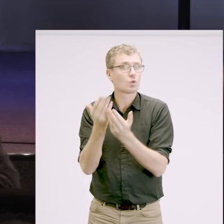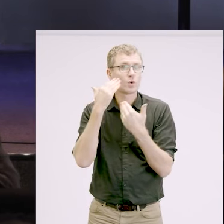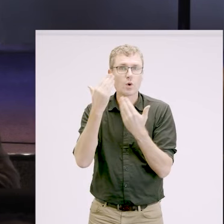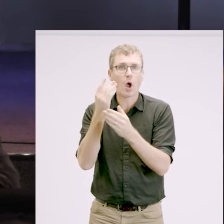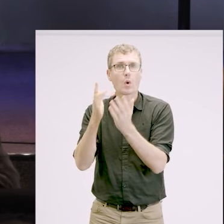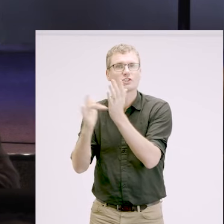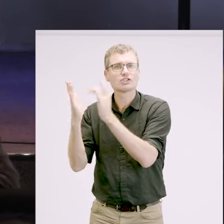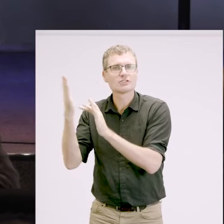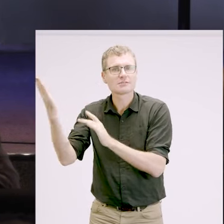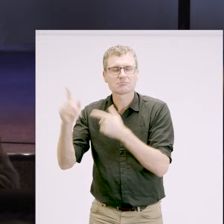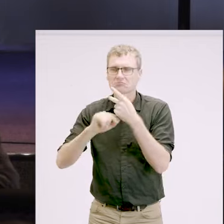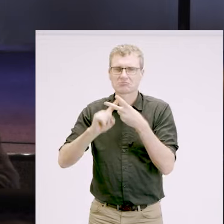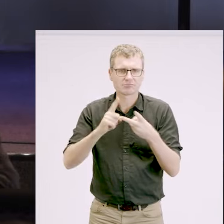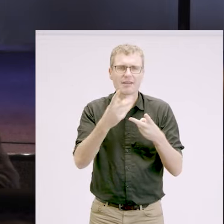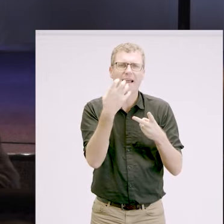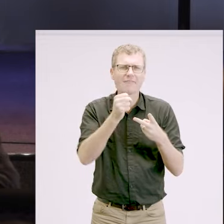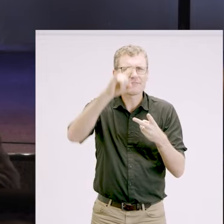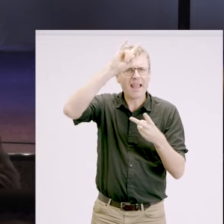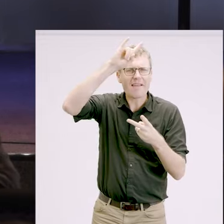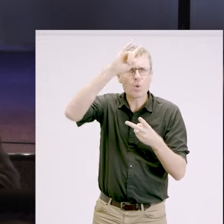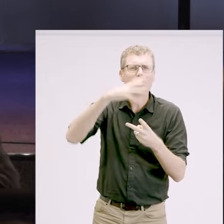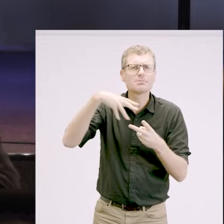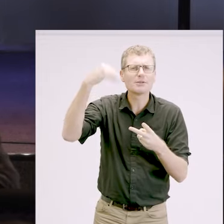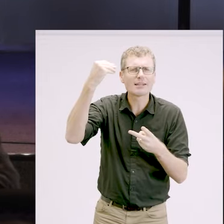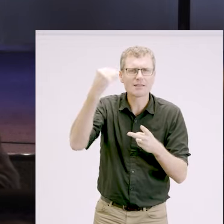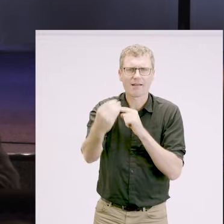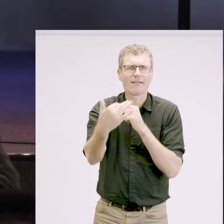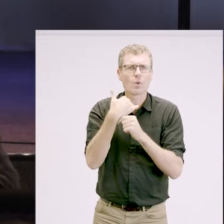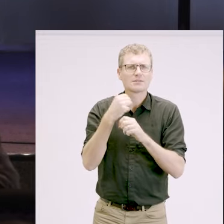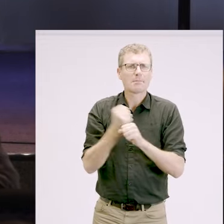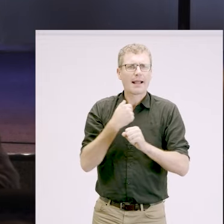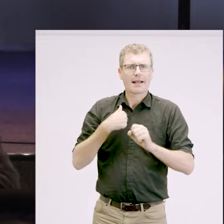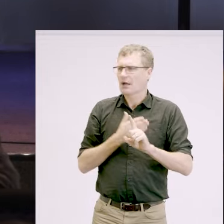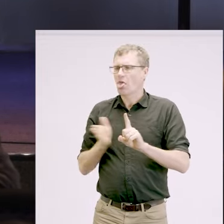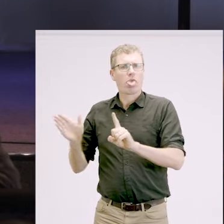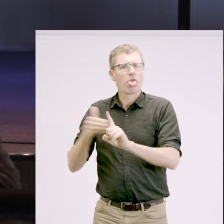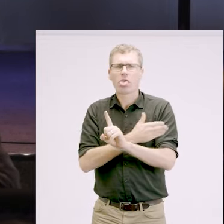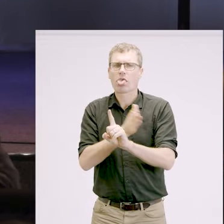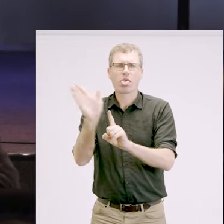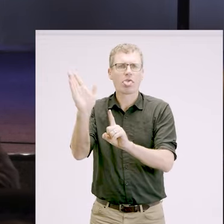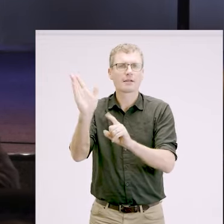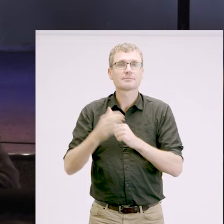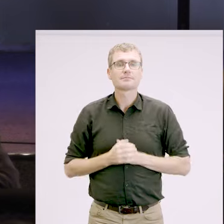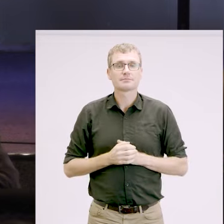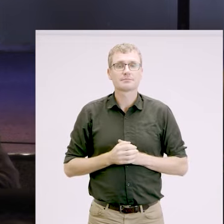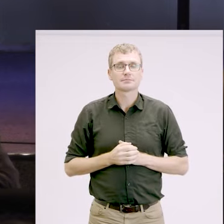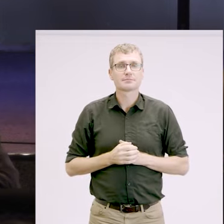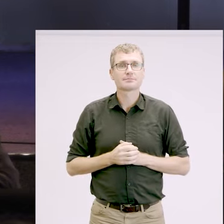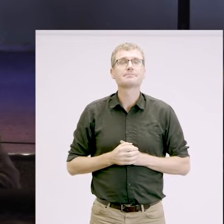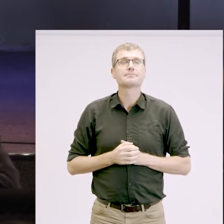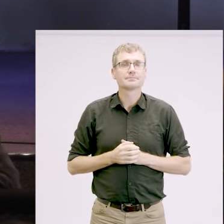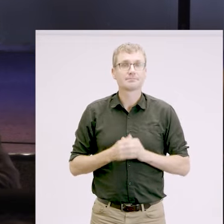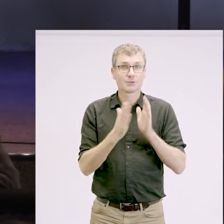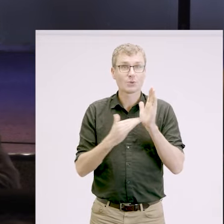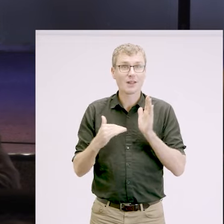A world that has principalities and powers that cause us to drift in ways that we may not even be aware